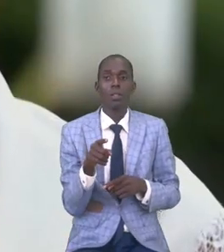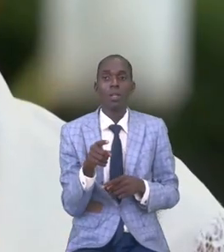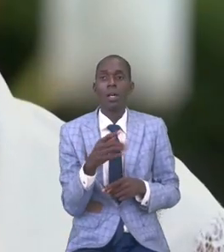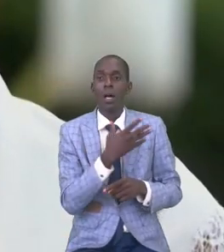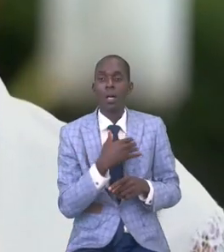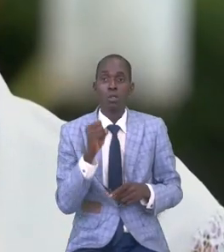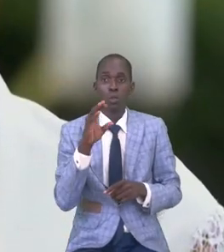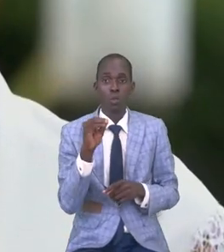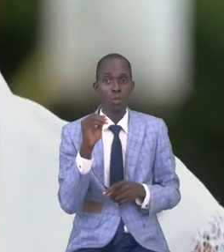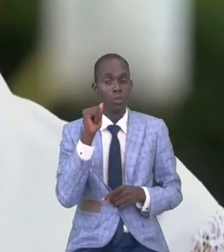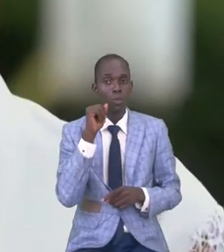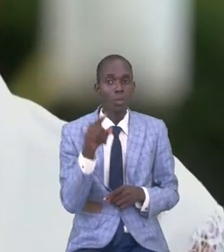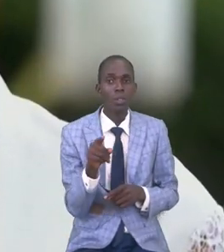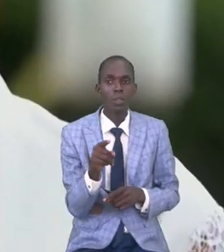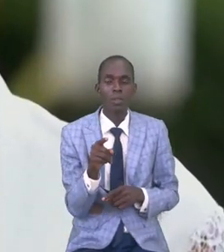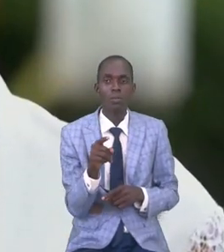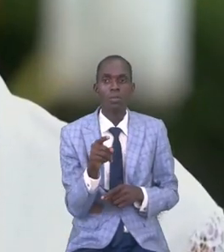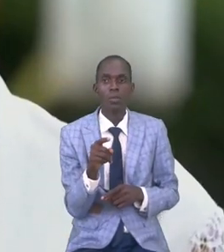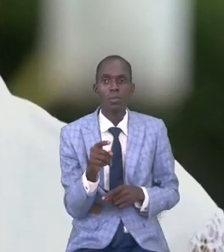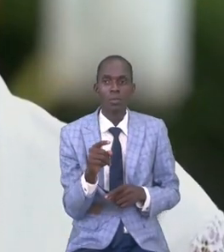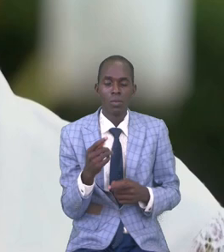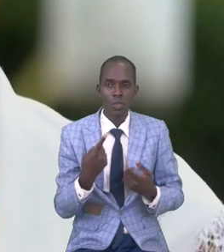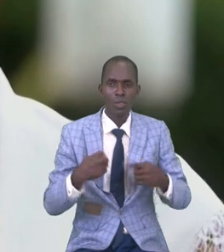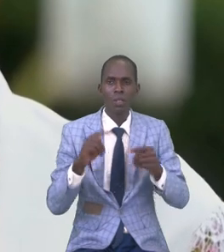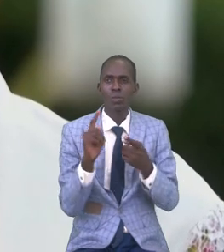I recovered a little of myself.